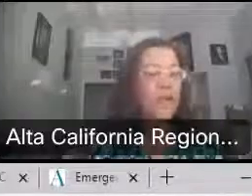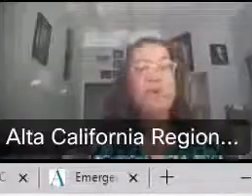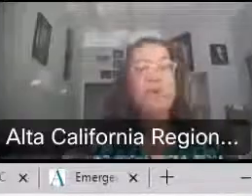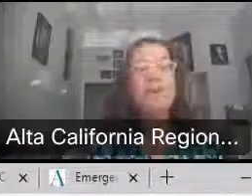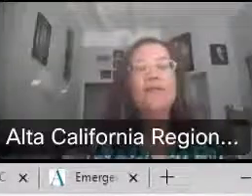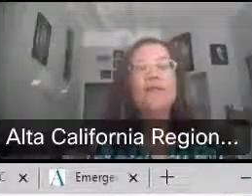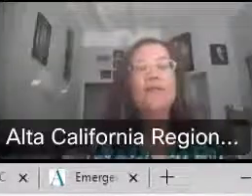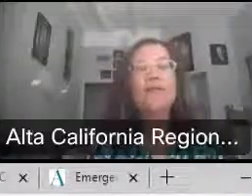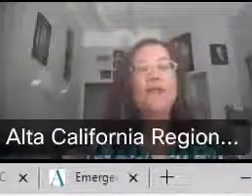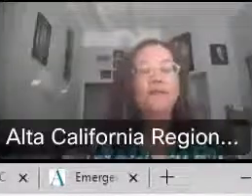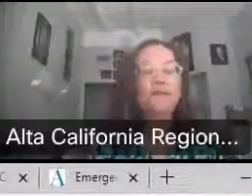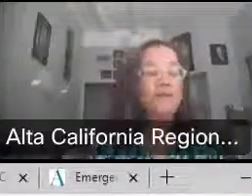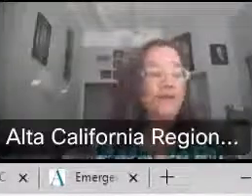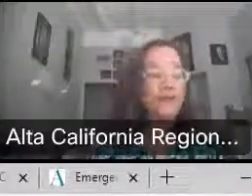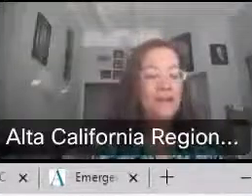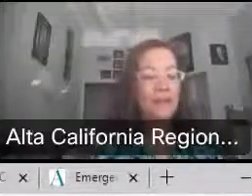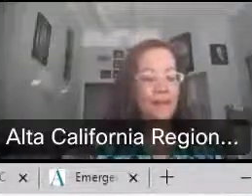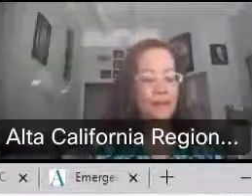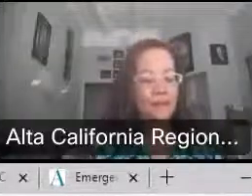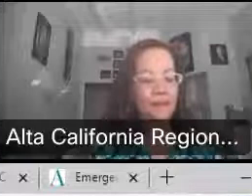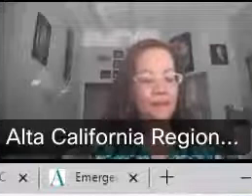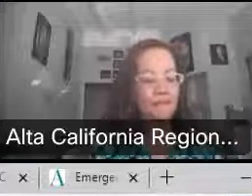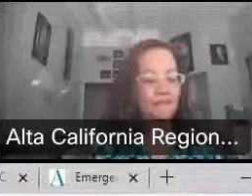I think one of the projects that